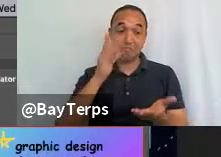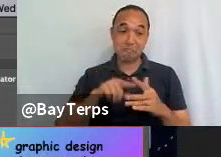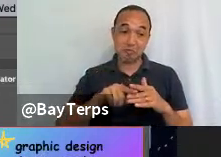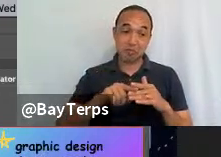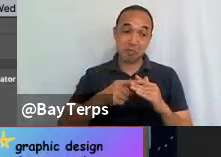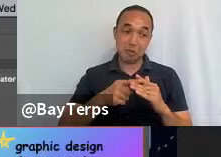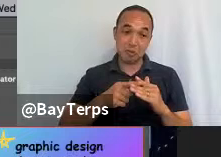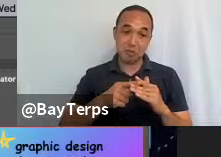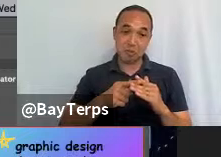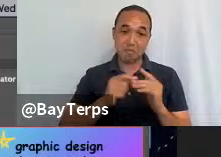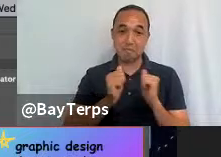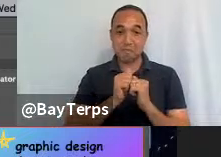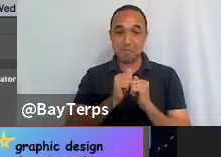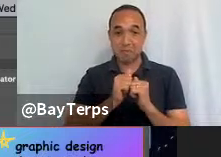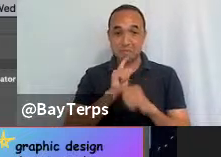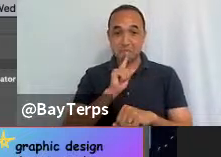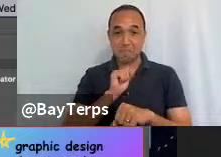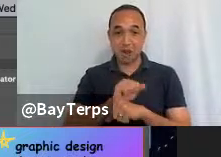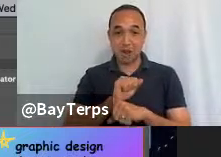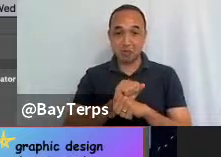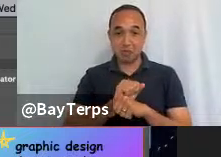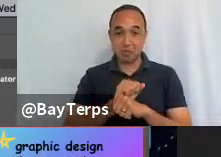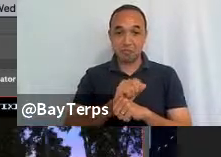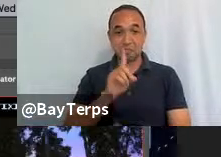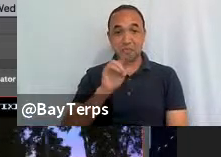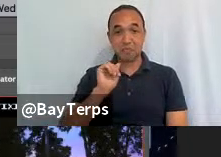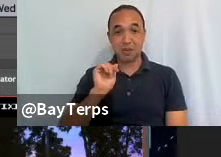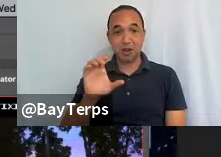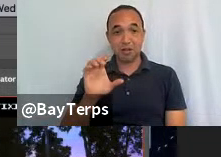an actual document.